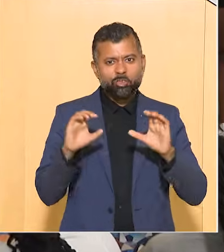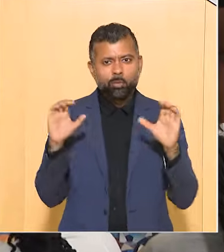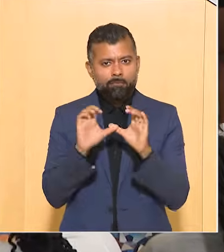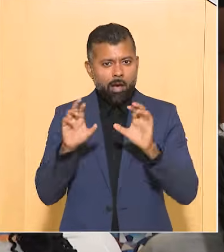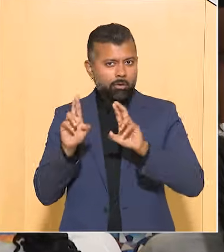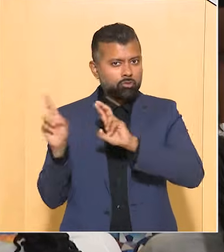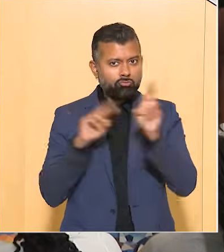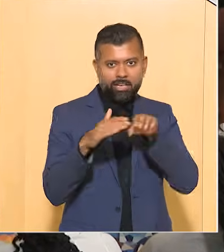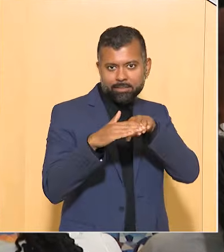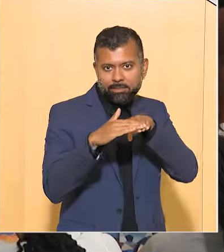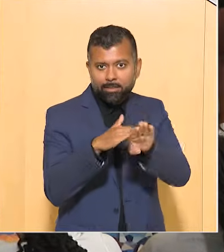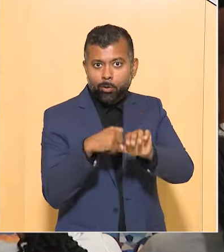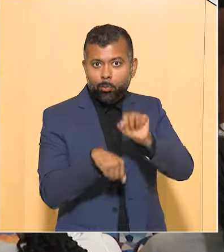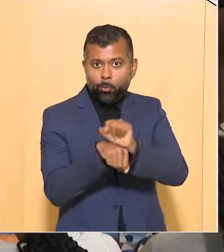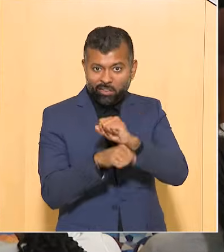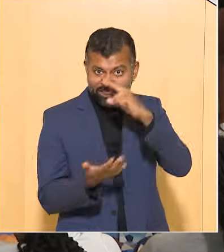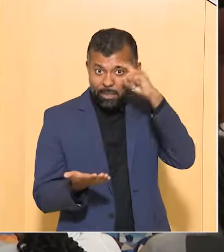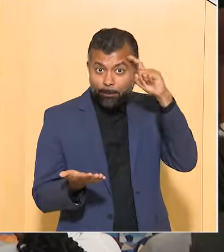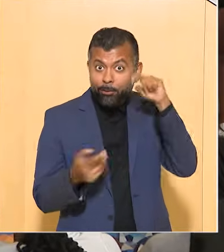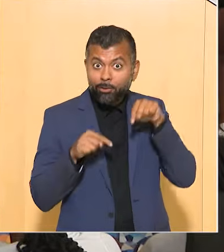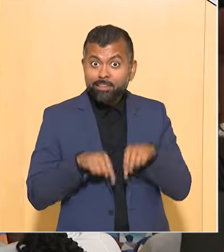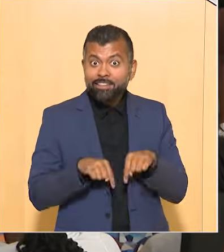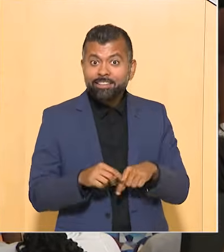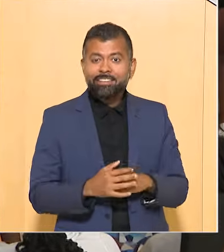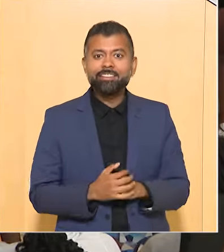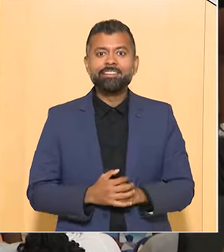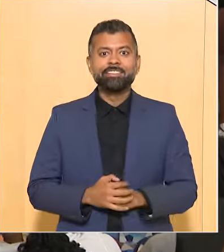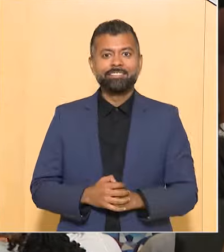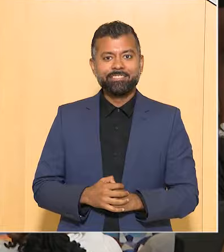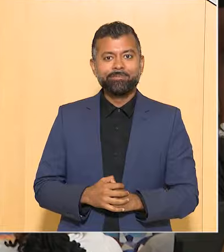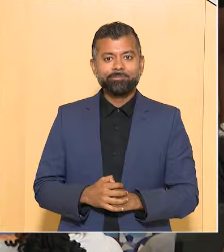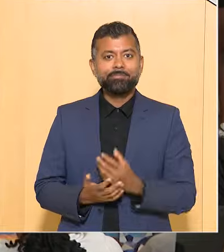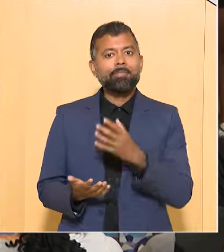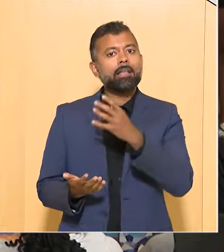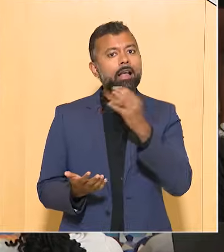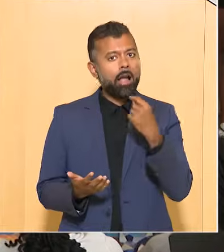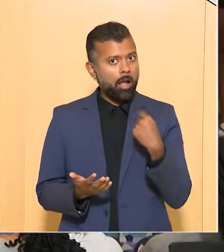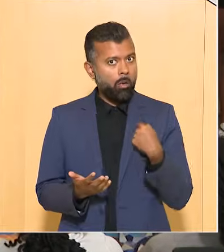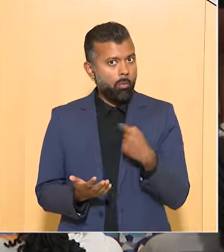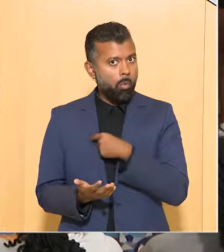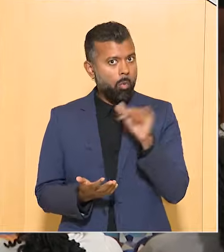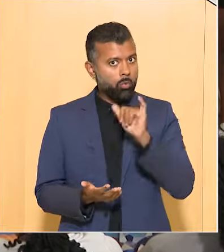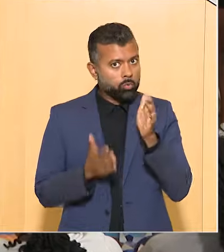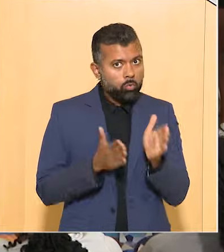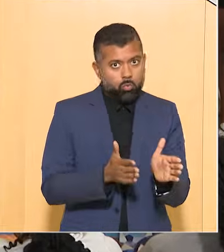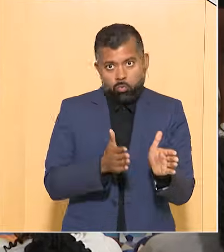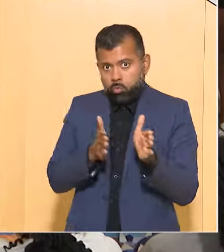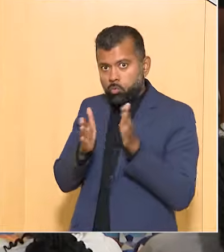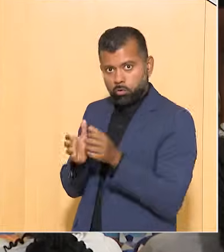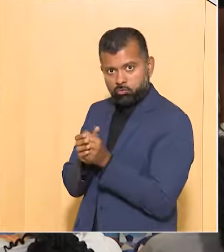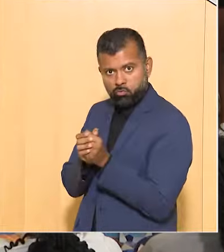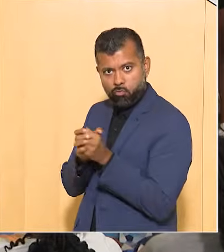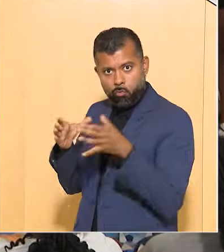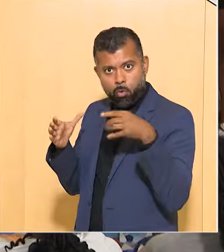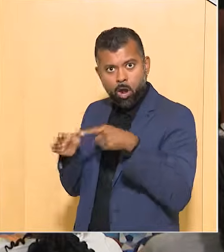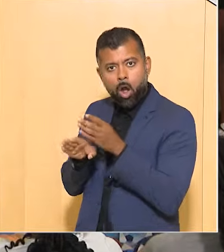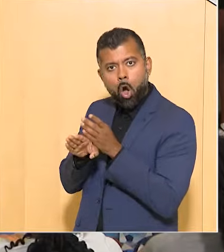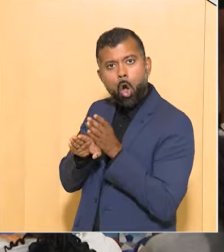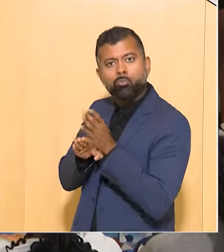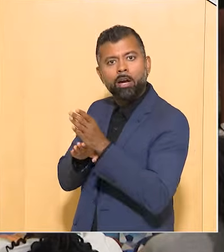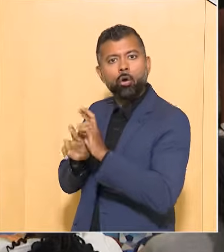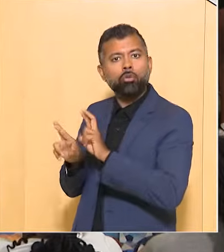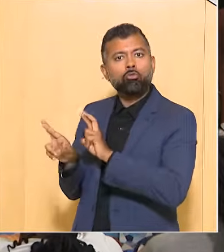summer. And additionally, we're also growing the Career Ready Early